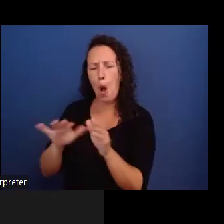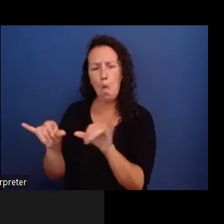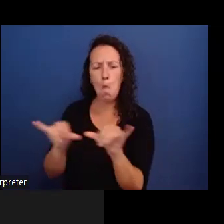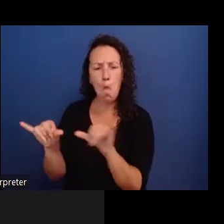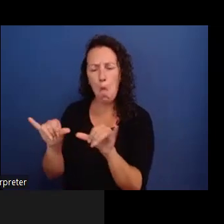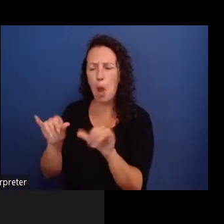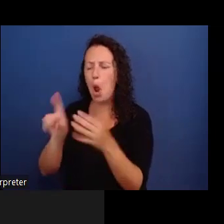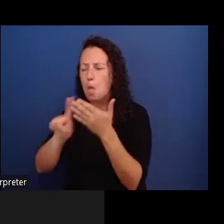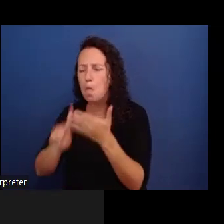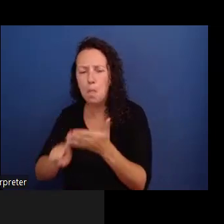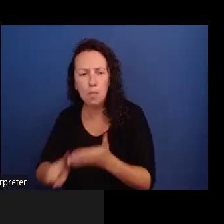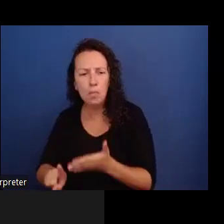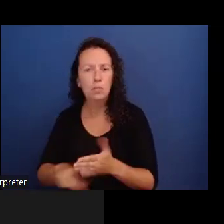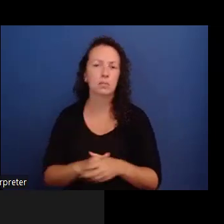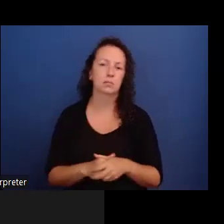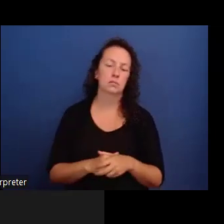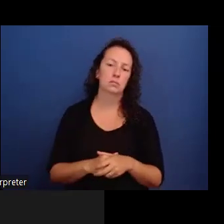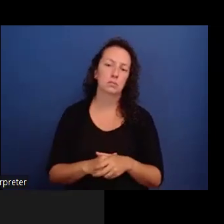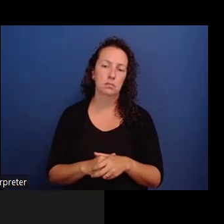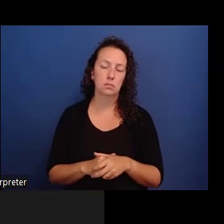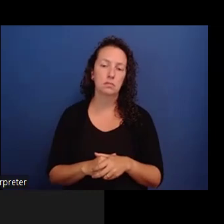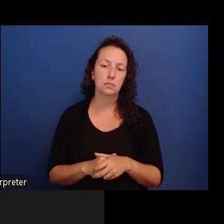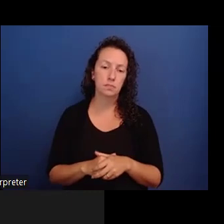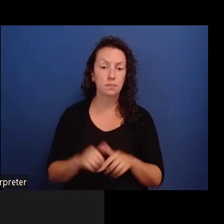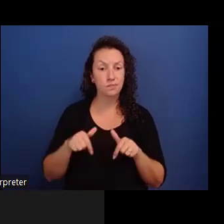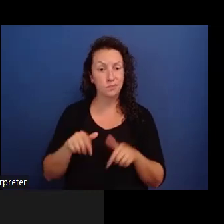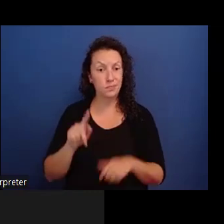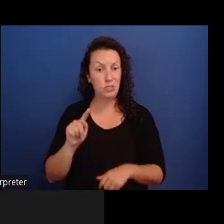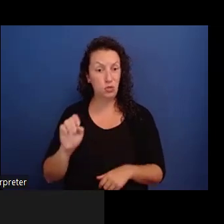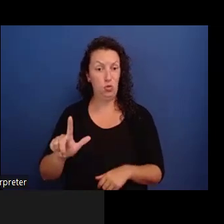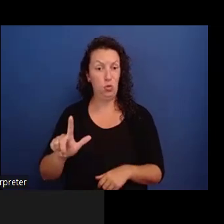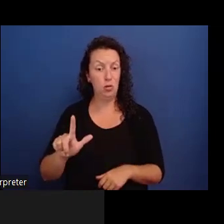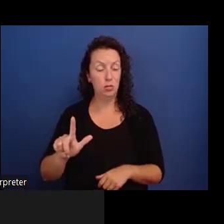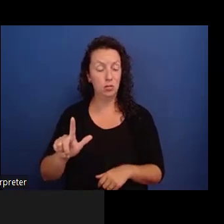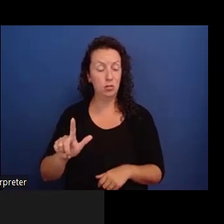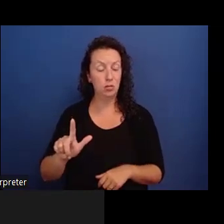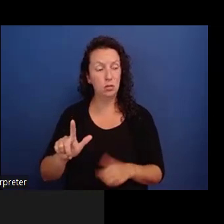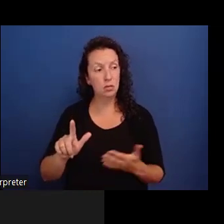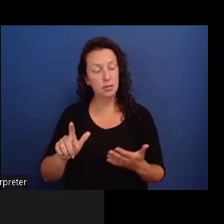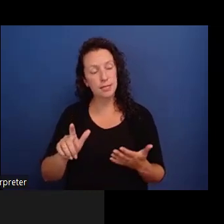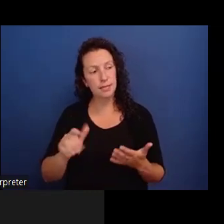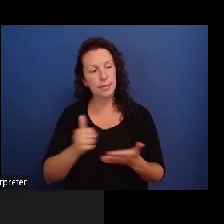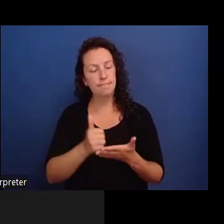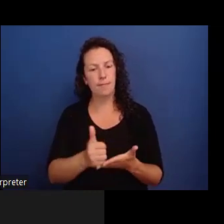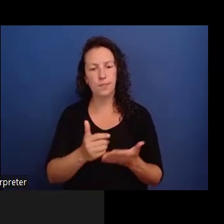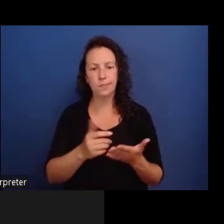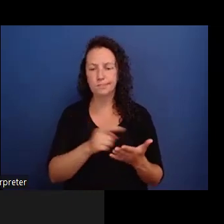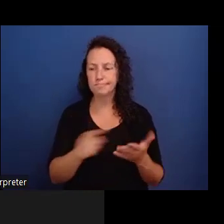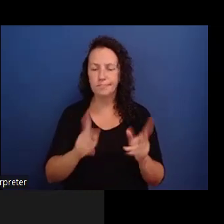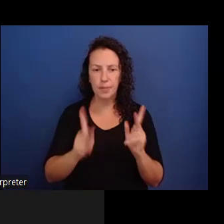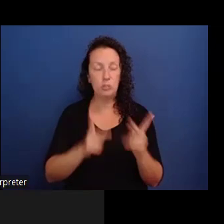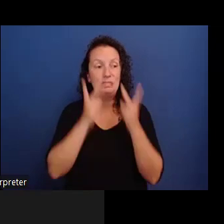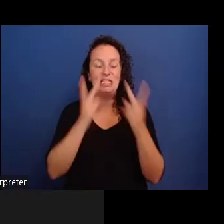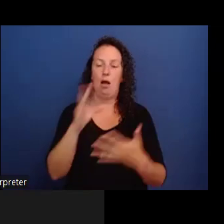we're using something that will allow the person that you're working with to have options, to